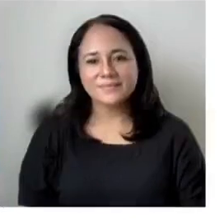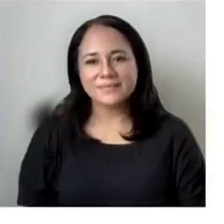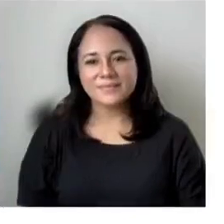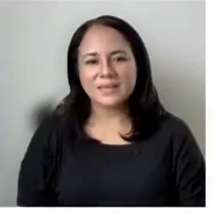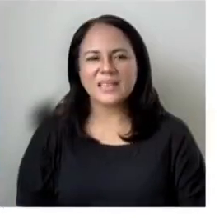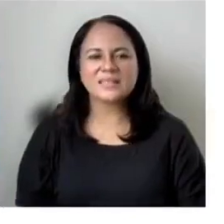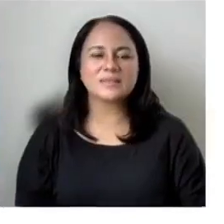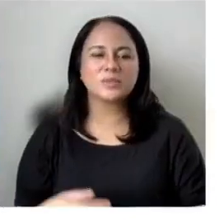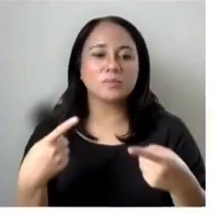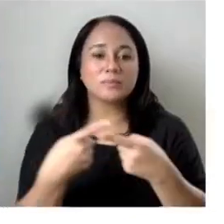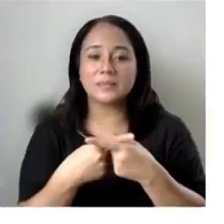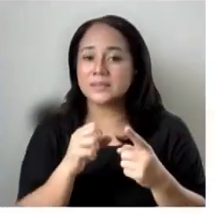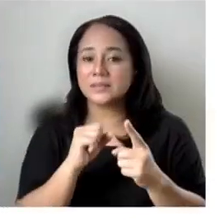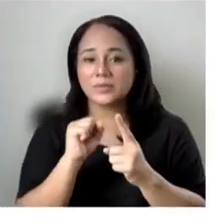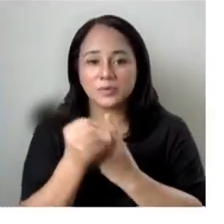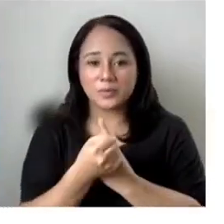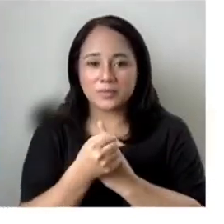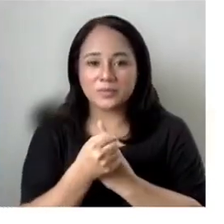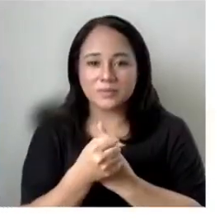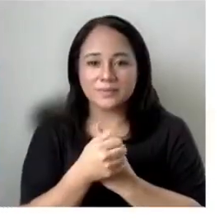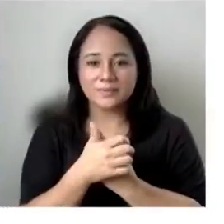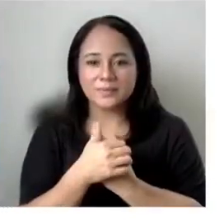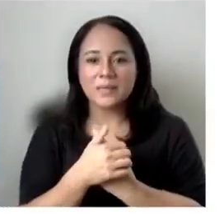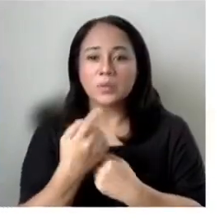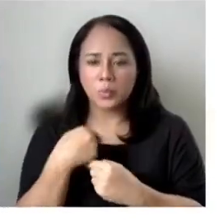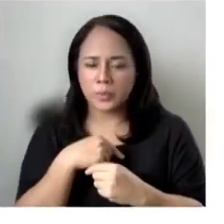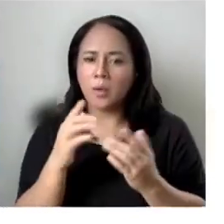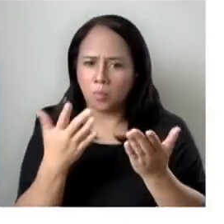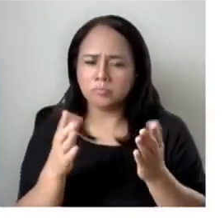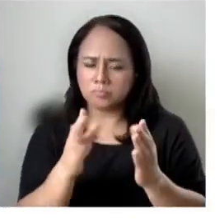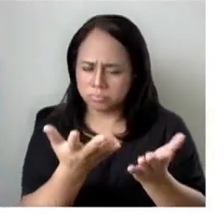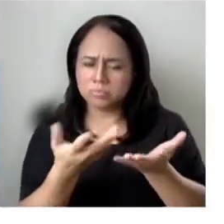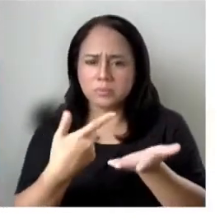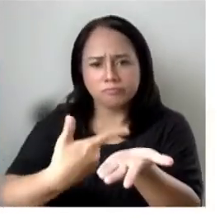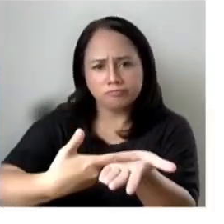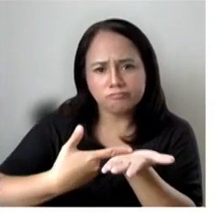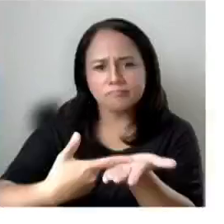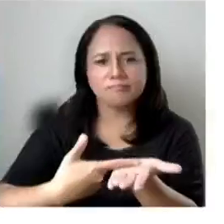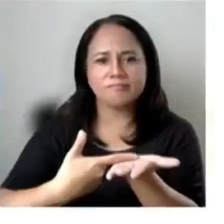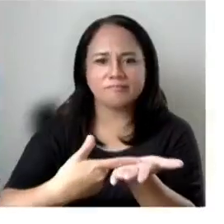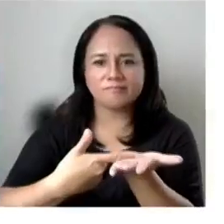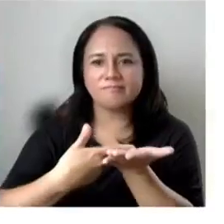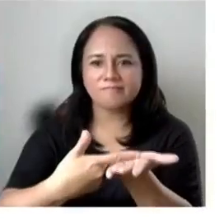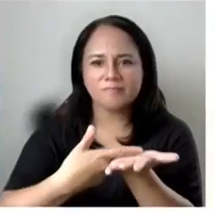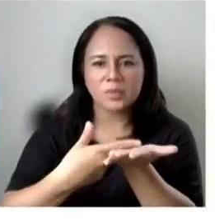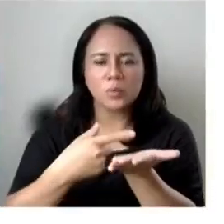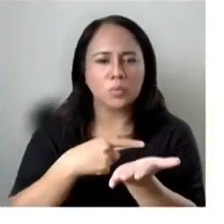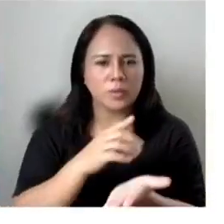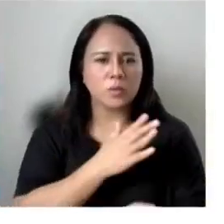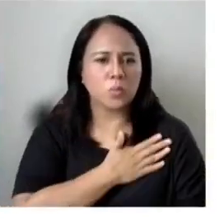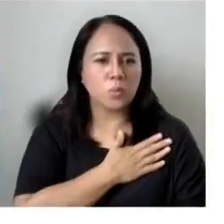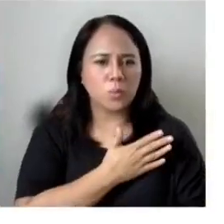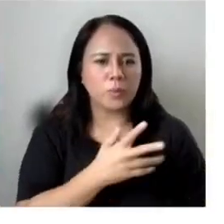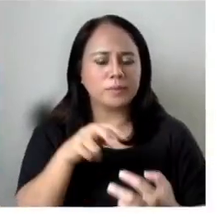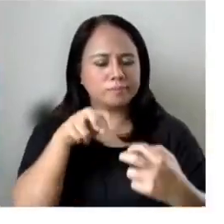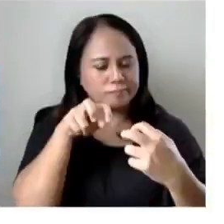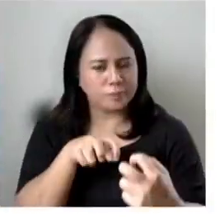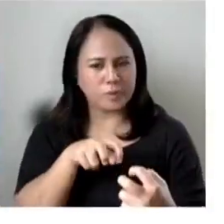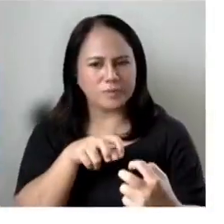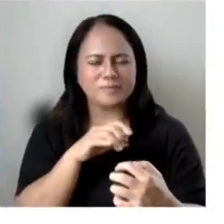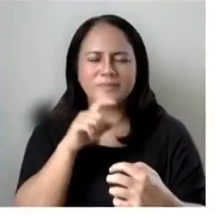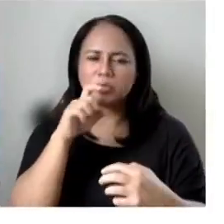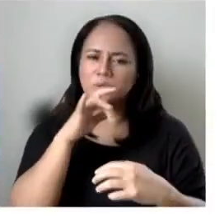complicate the situation, we are open to dialogue with them. We are willing to sit down at the earliest